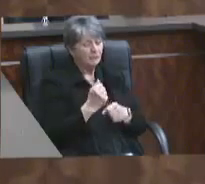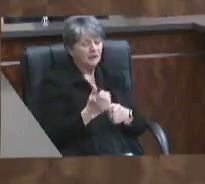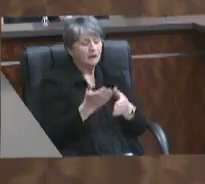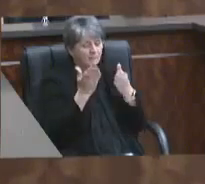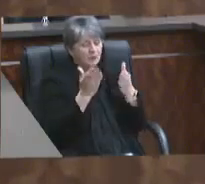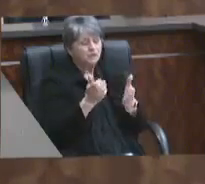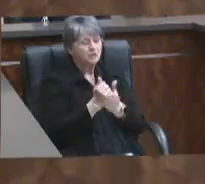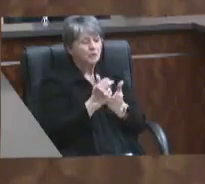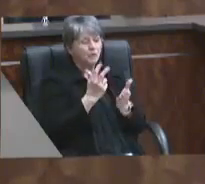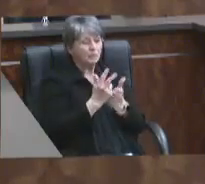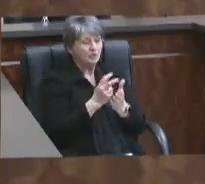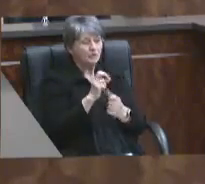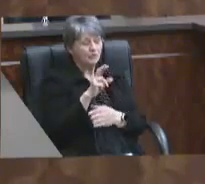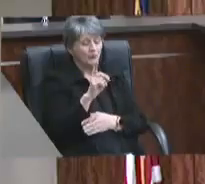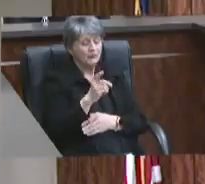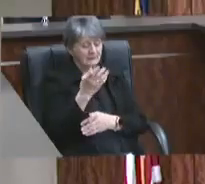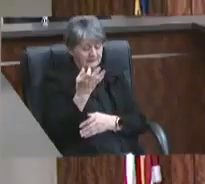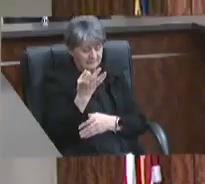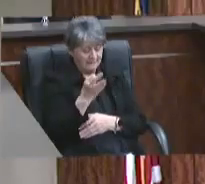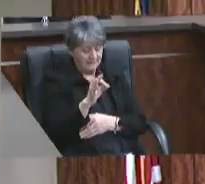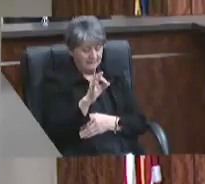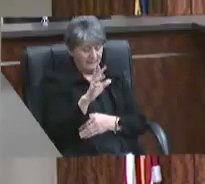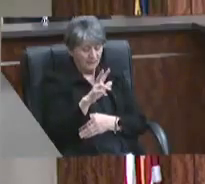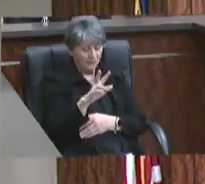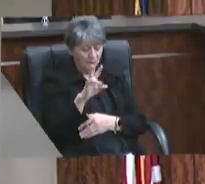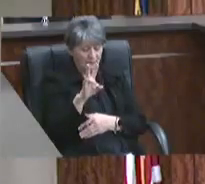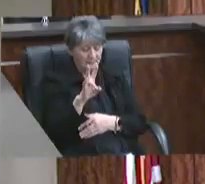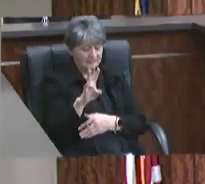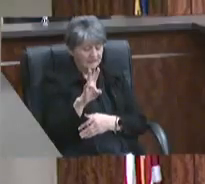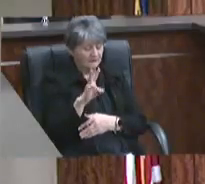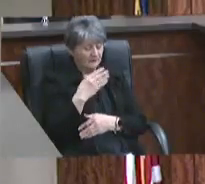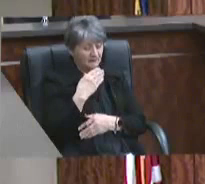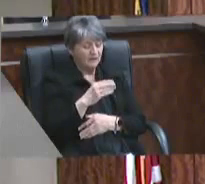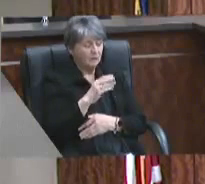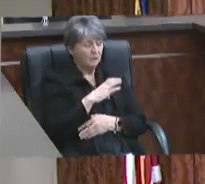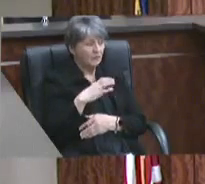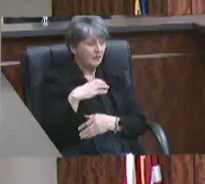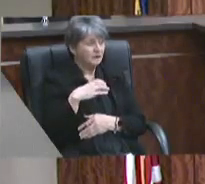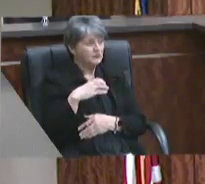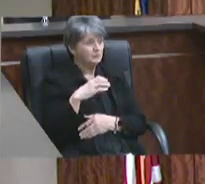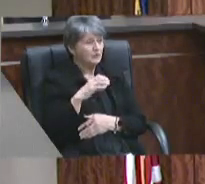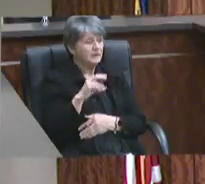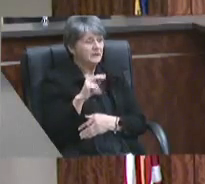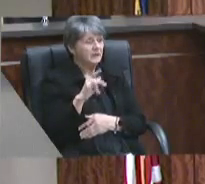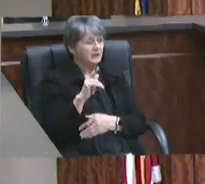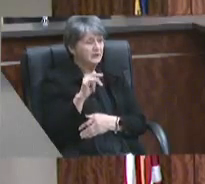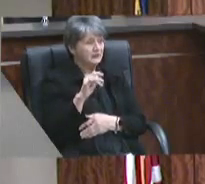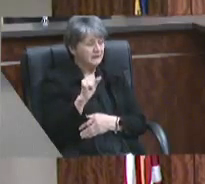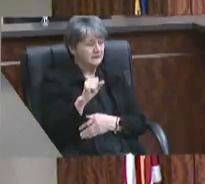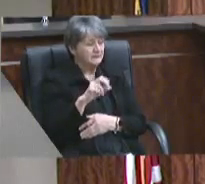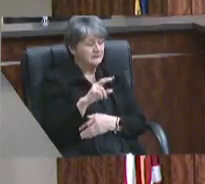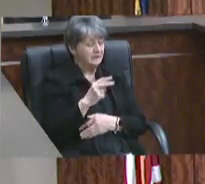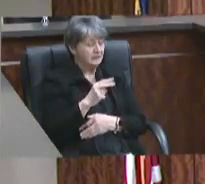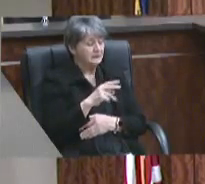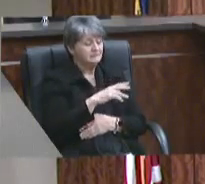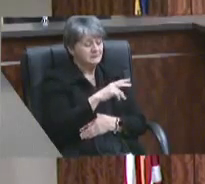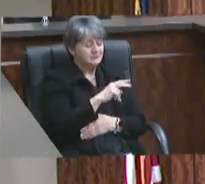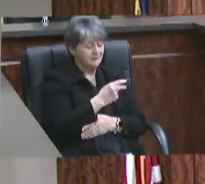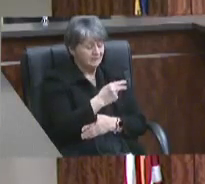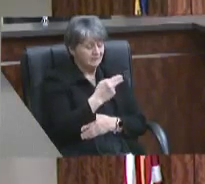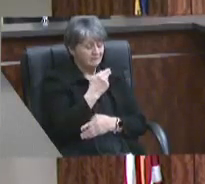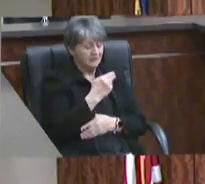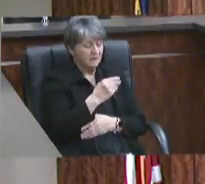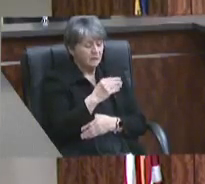ordinance 1937. Thank you, Councilwoman Nicholas. Is there a second? I'll second it. Thank you,